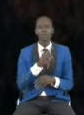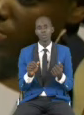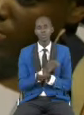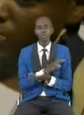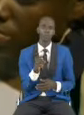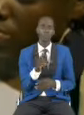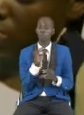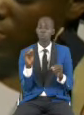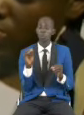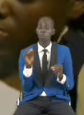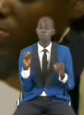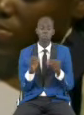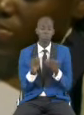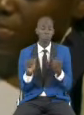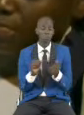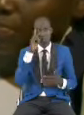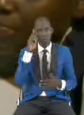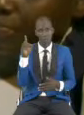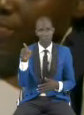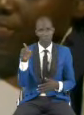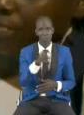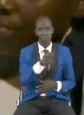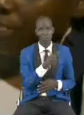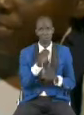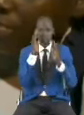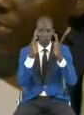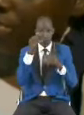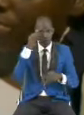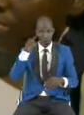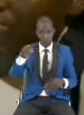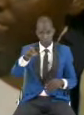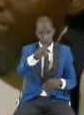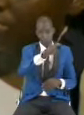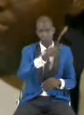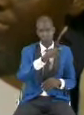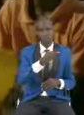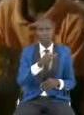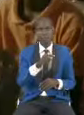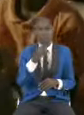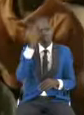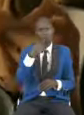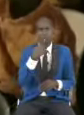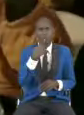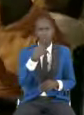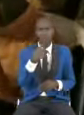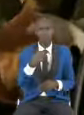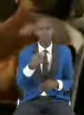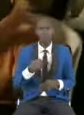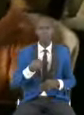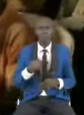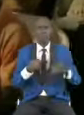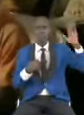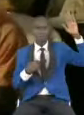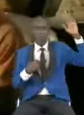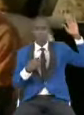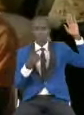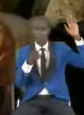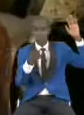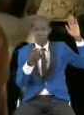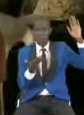destruction. Look up here. I said for you. Where are you? For you. No